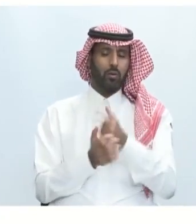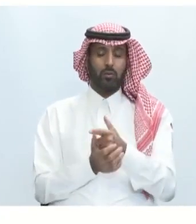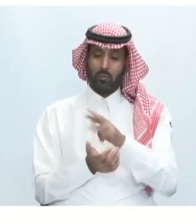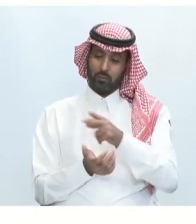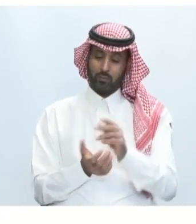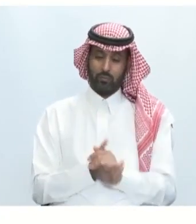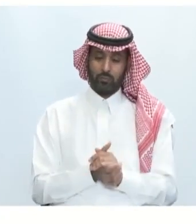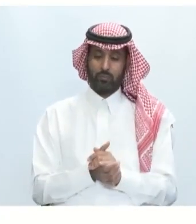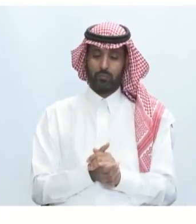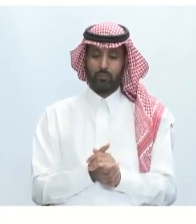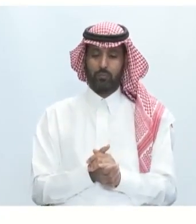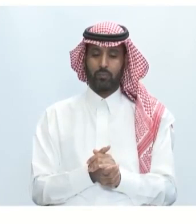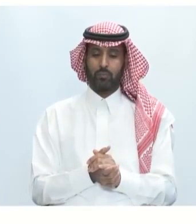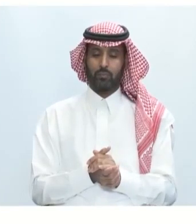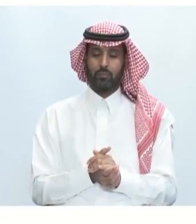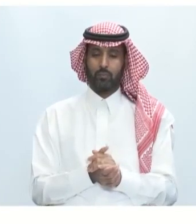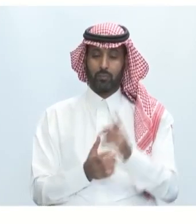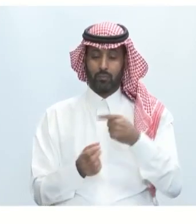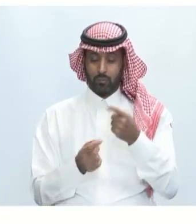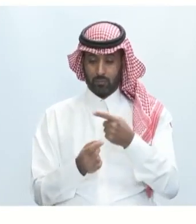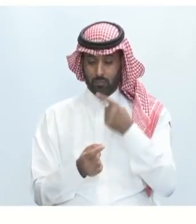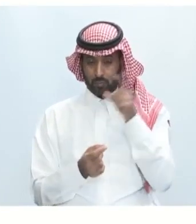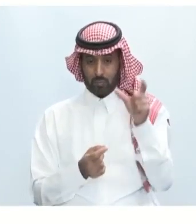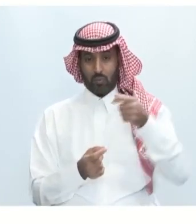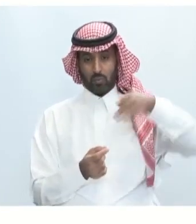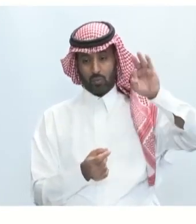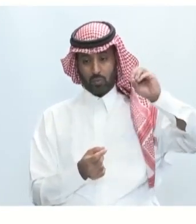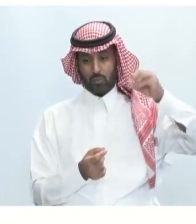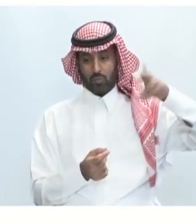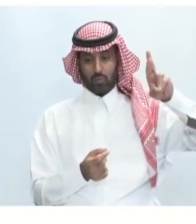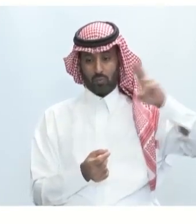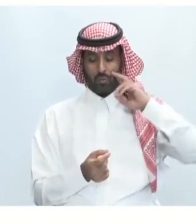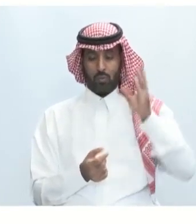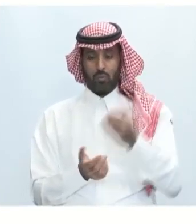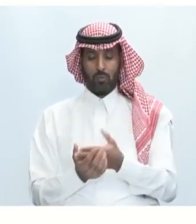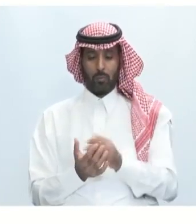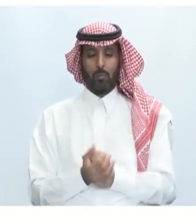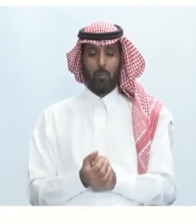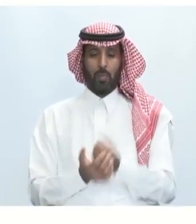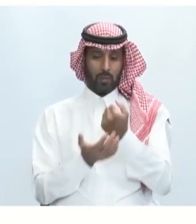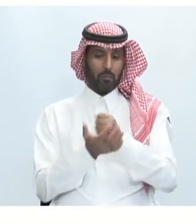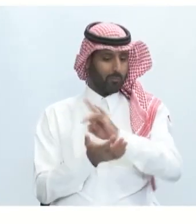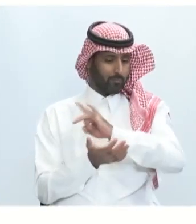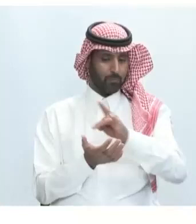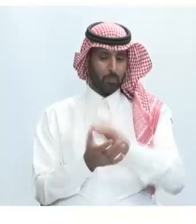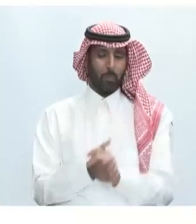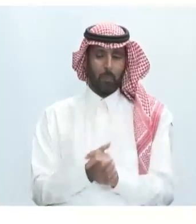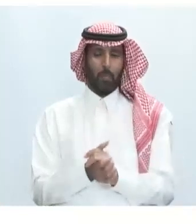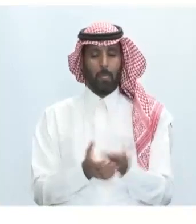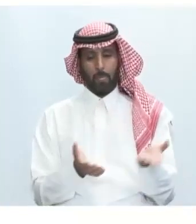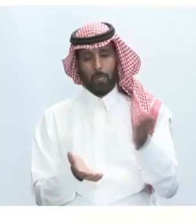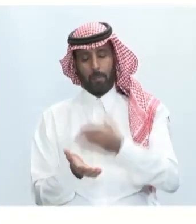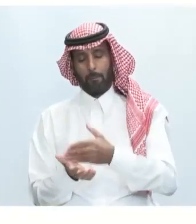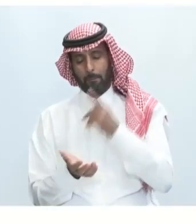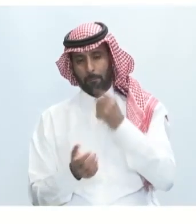the program me? We have to put the word for. It can't be omitted. So jumping here